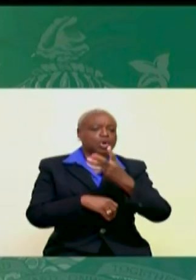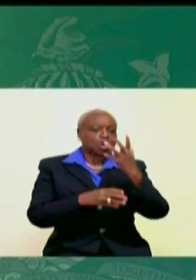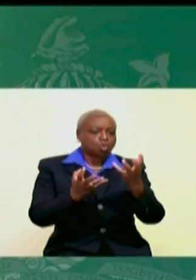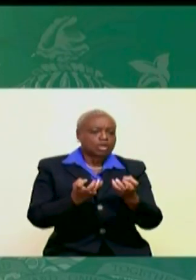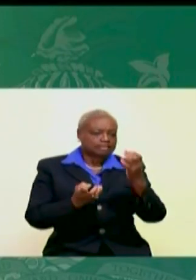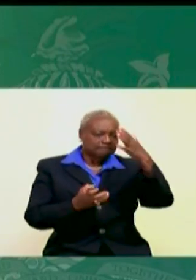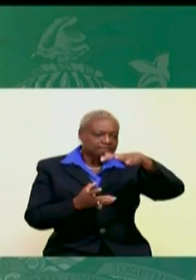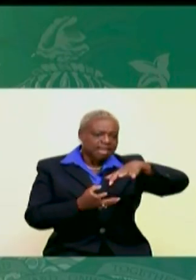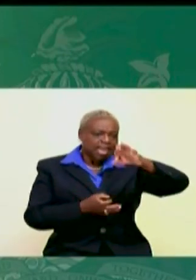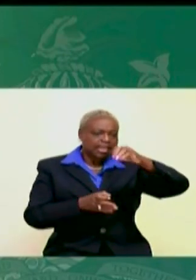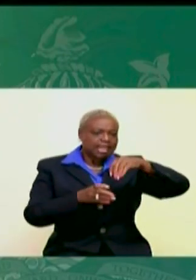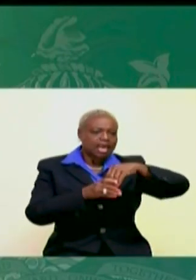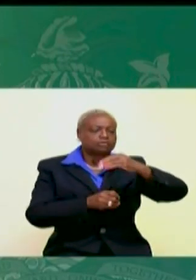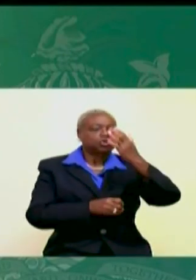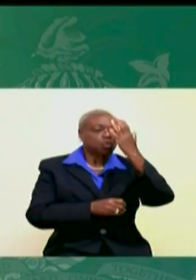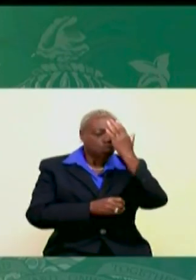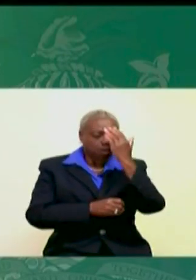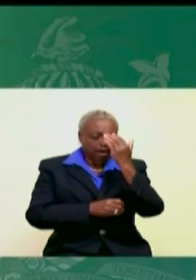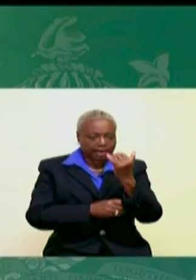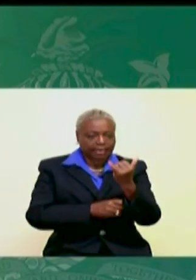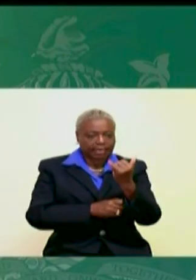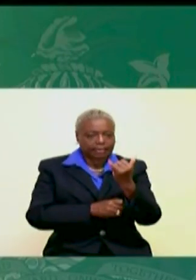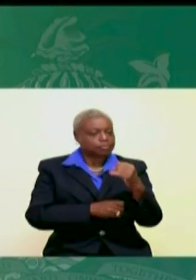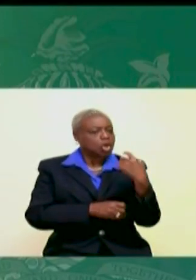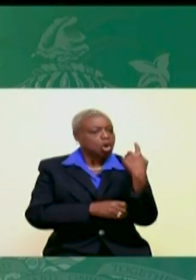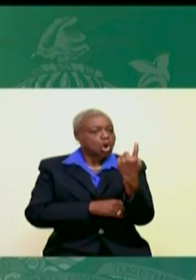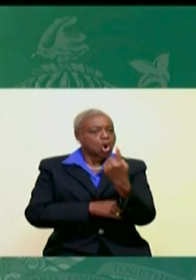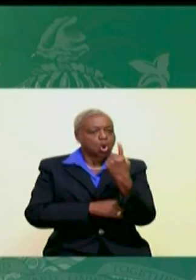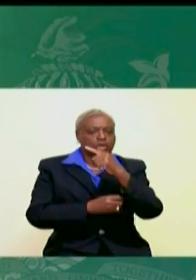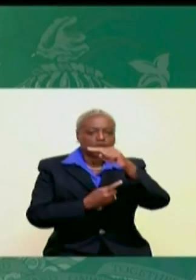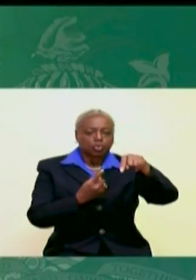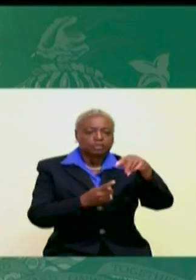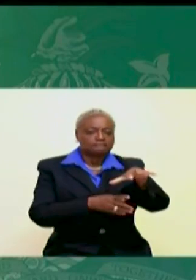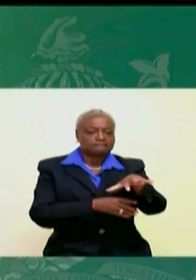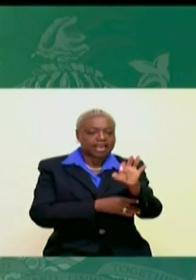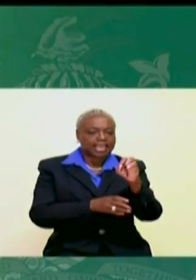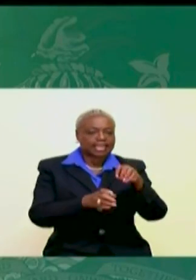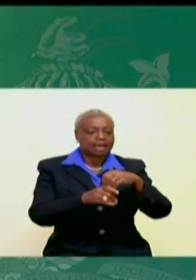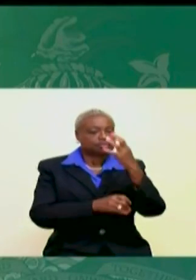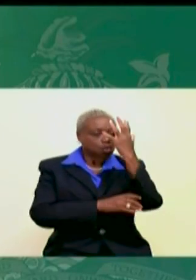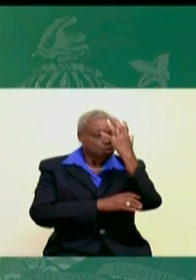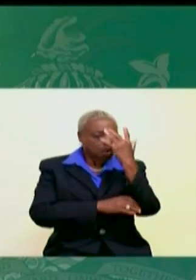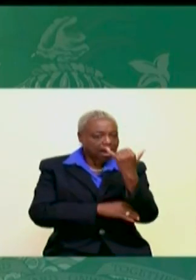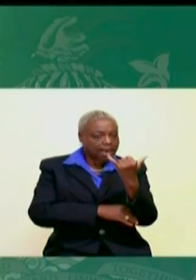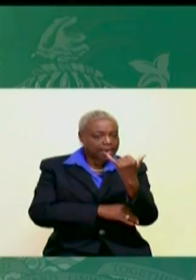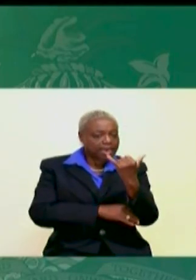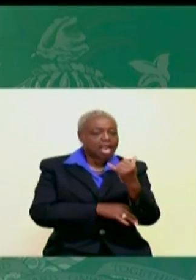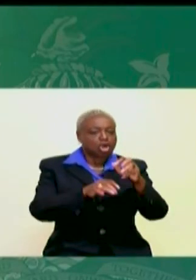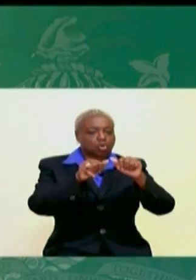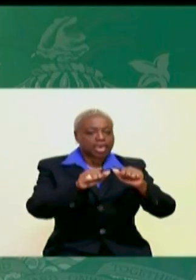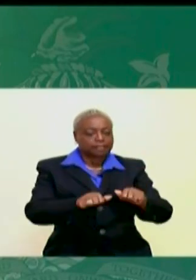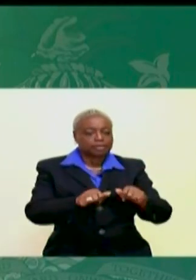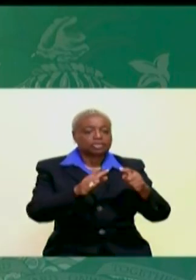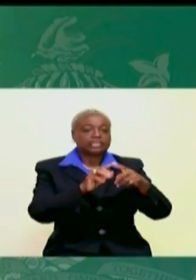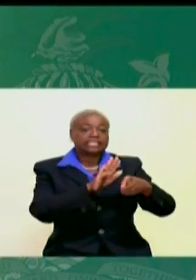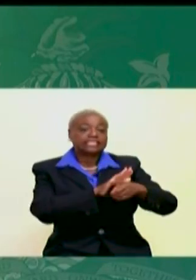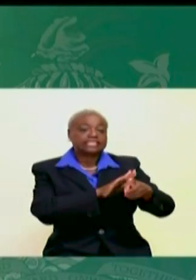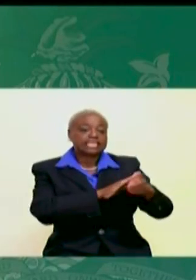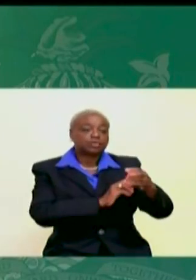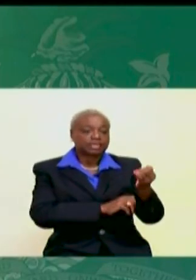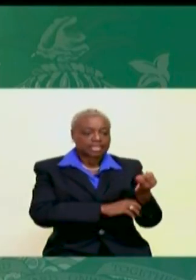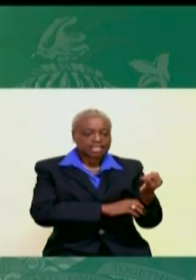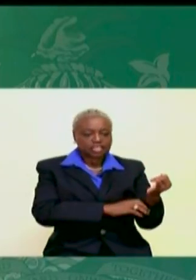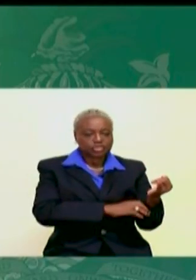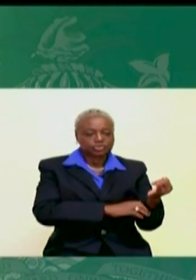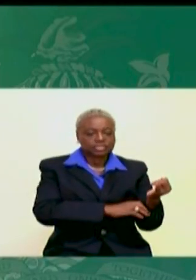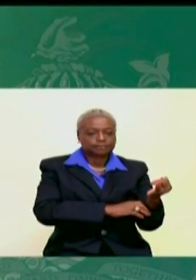why. The why, because only when you find out the why are you able then to deal with the issues. And